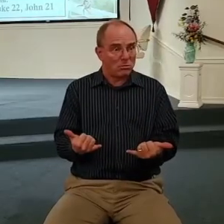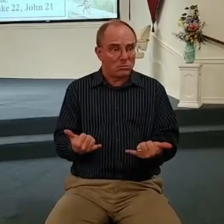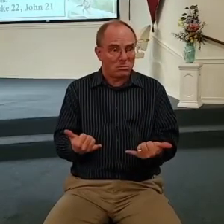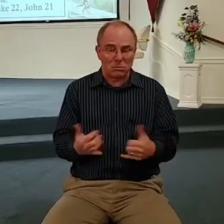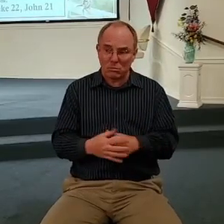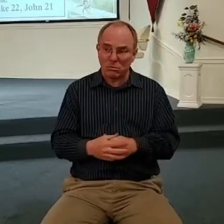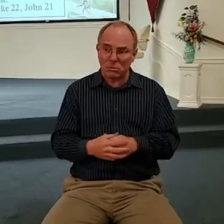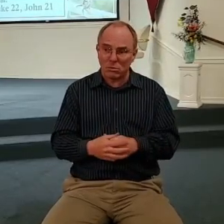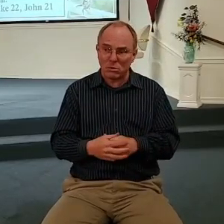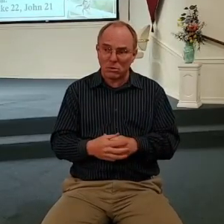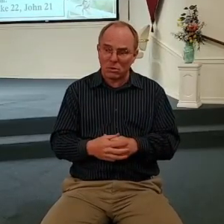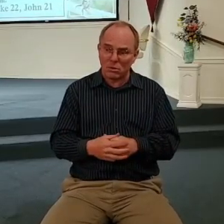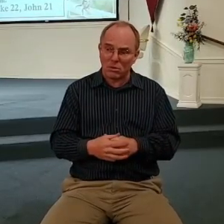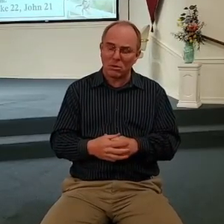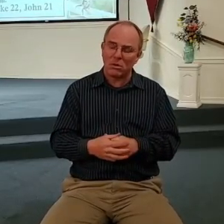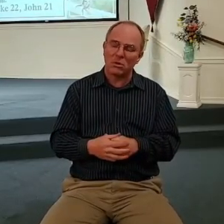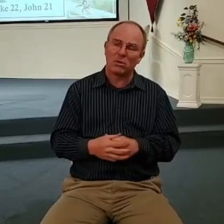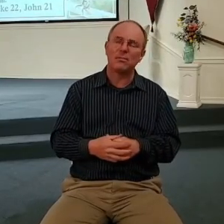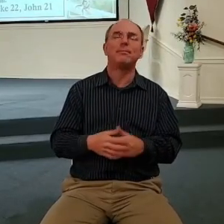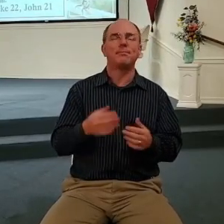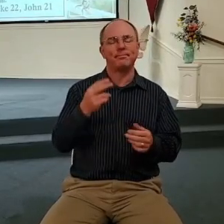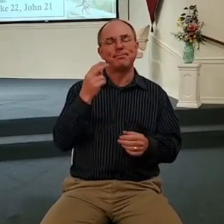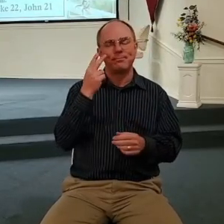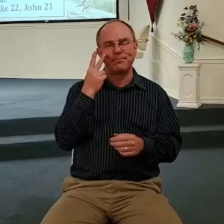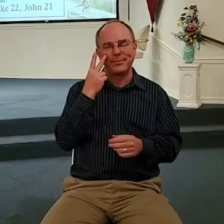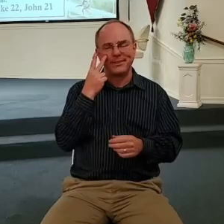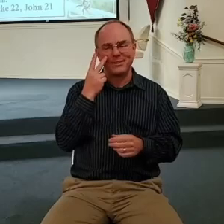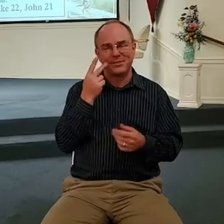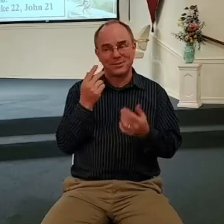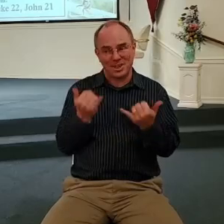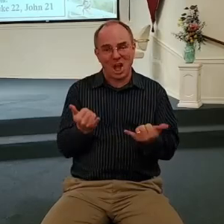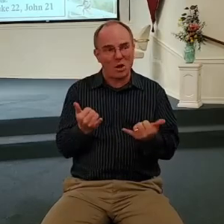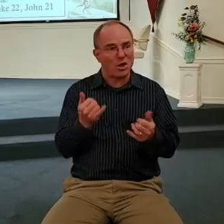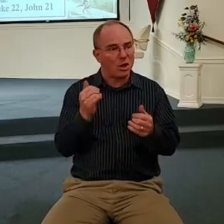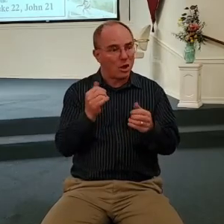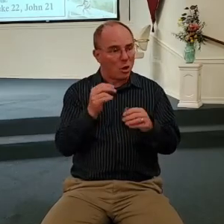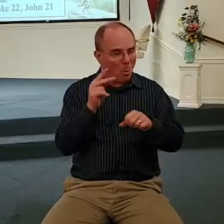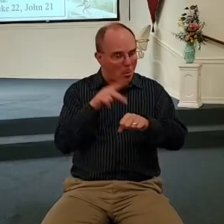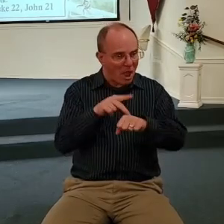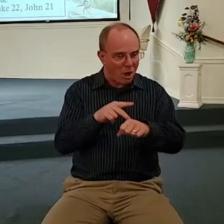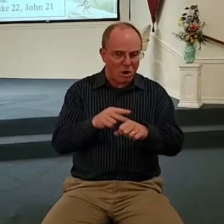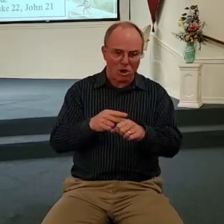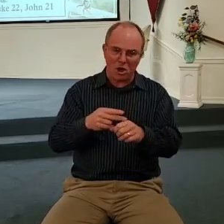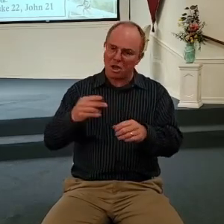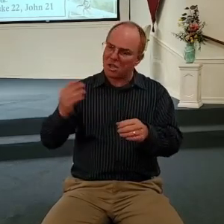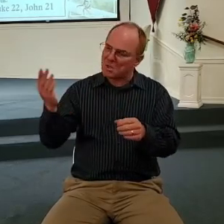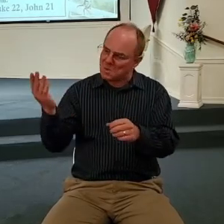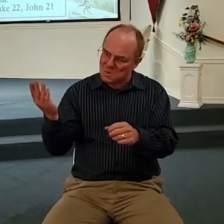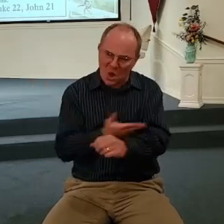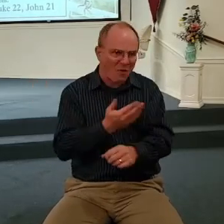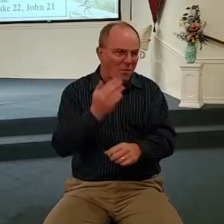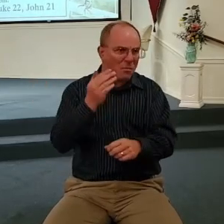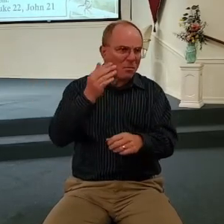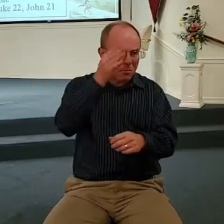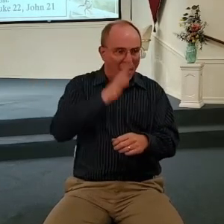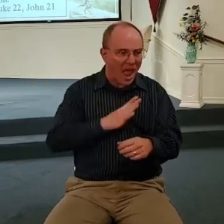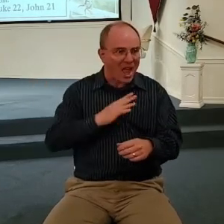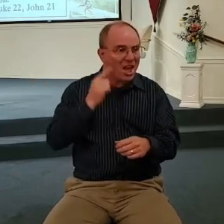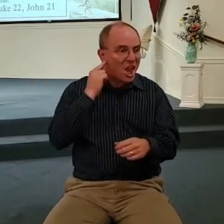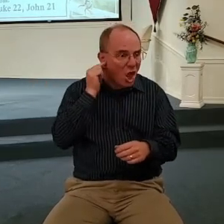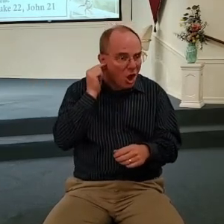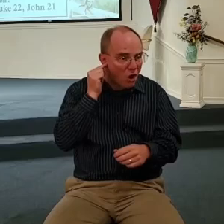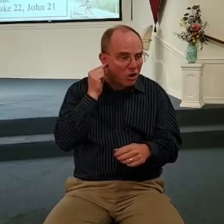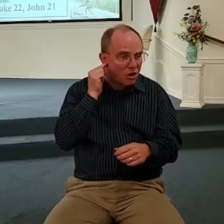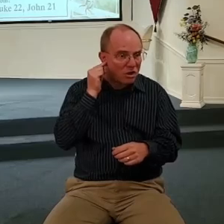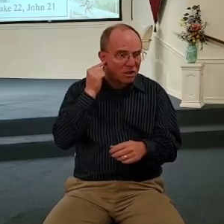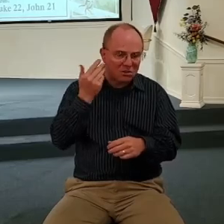You see, in this moment, Peter's just cut off somebody's ear. And maybe even worse, maybe